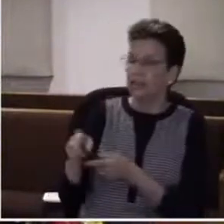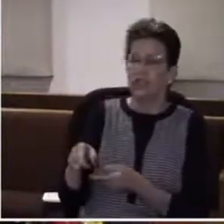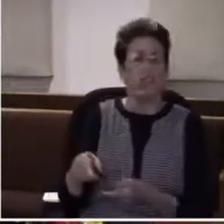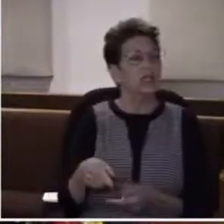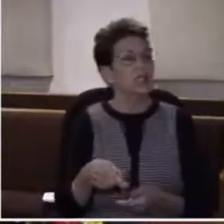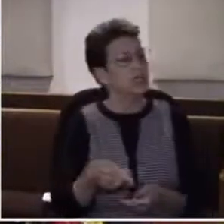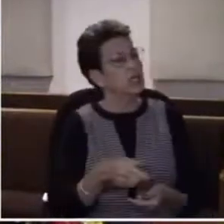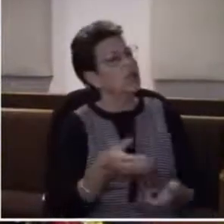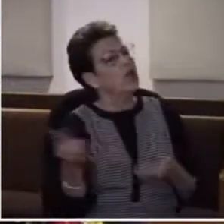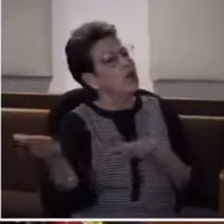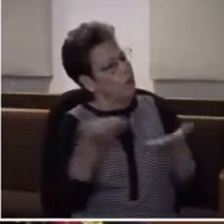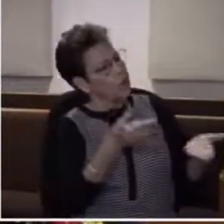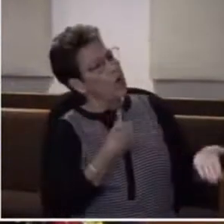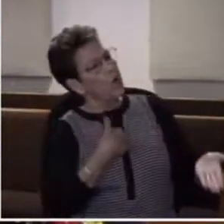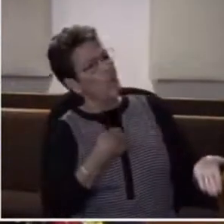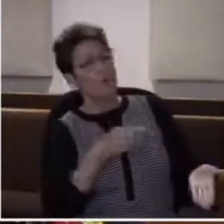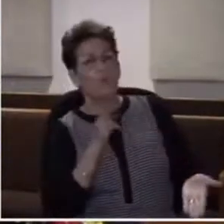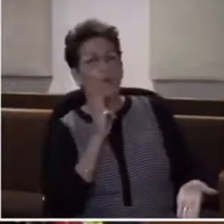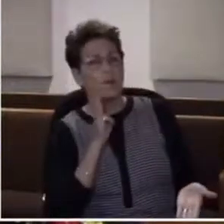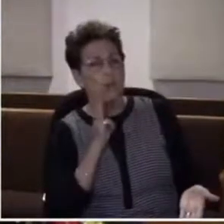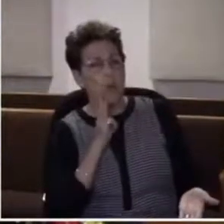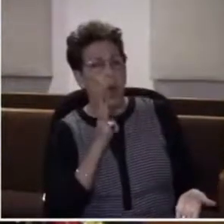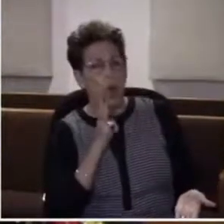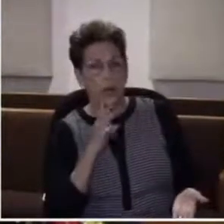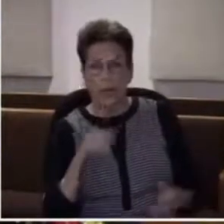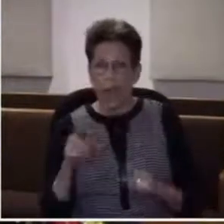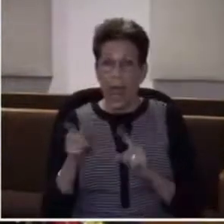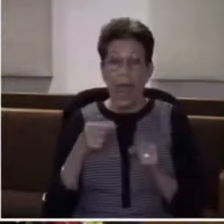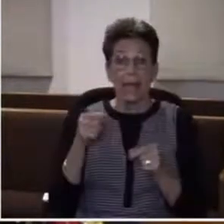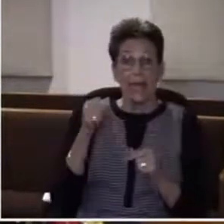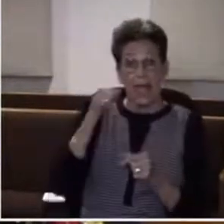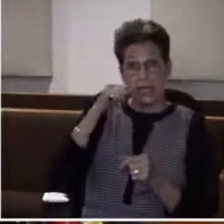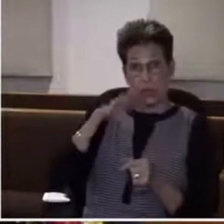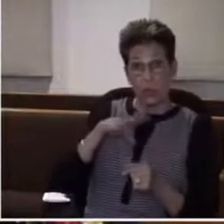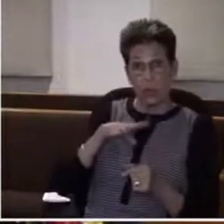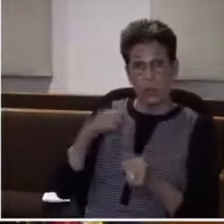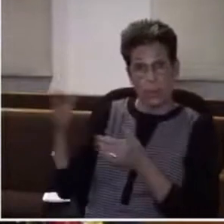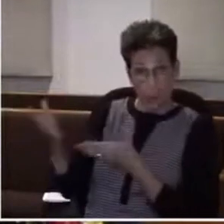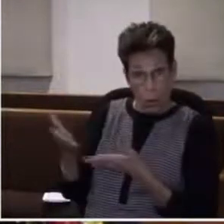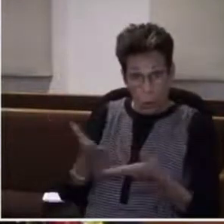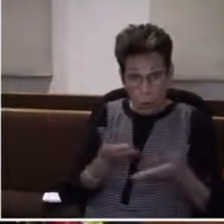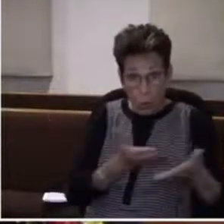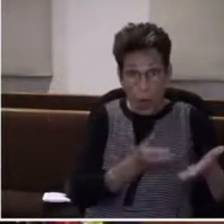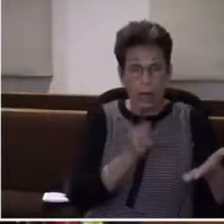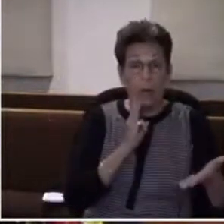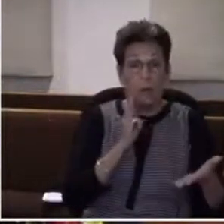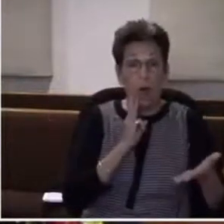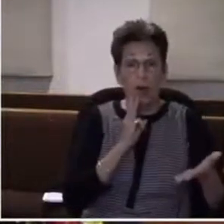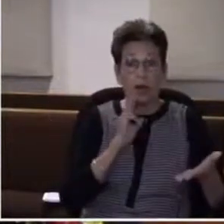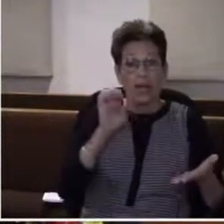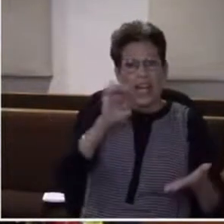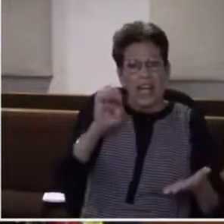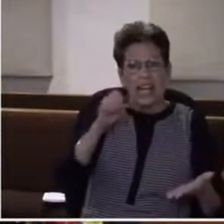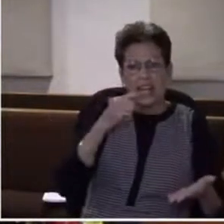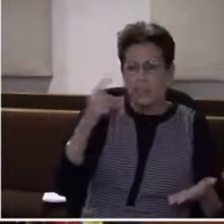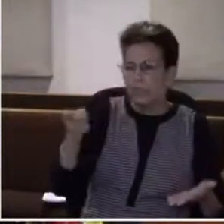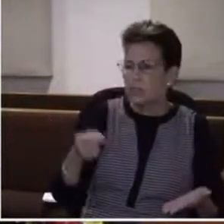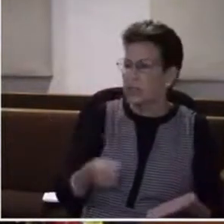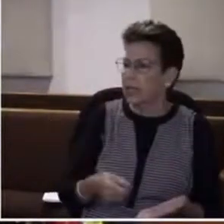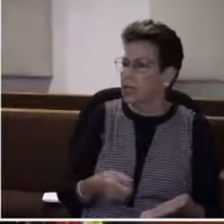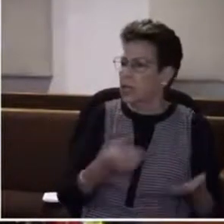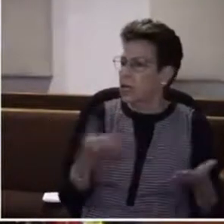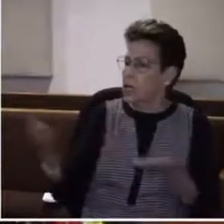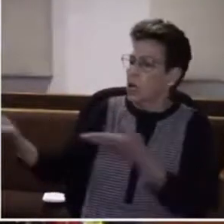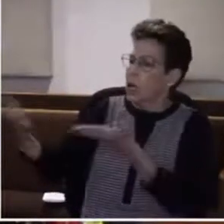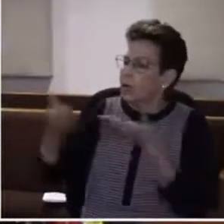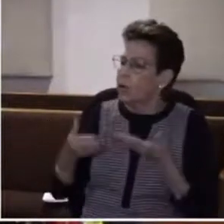may drink. And as she was going to fetch it, he called to her and said, bring me, I pray thee, a